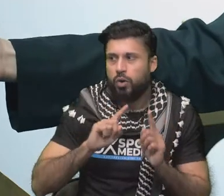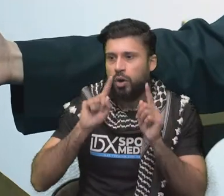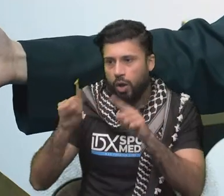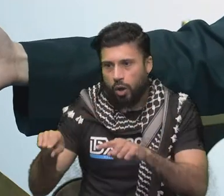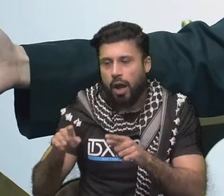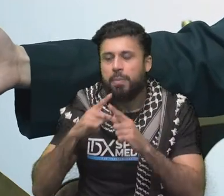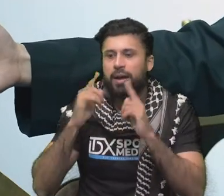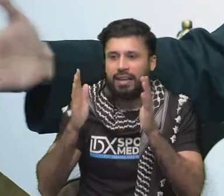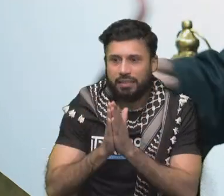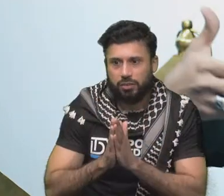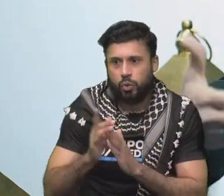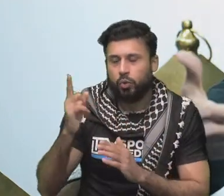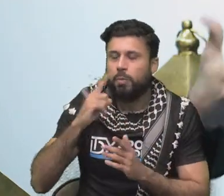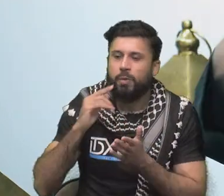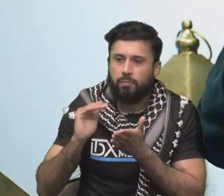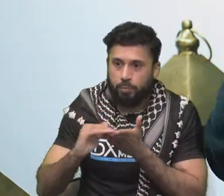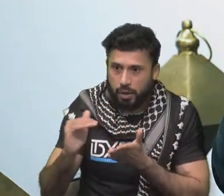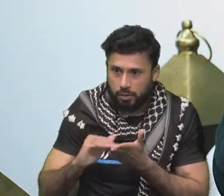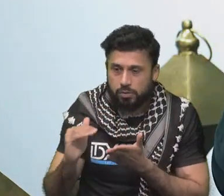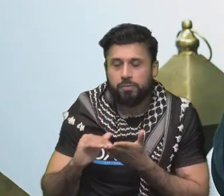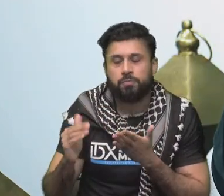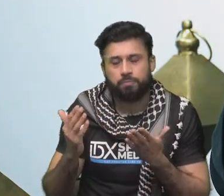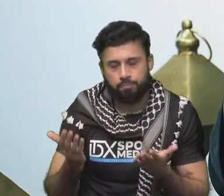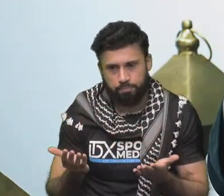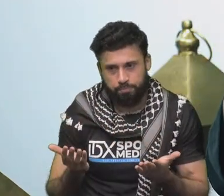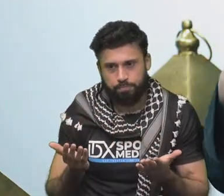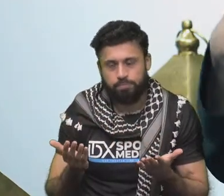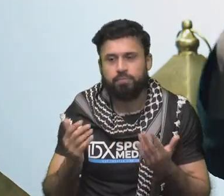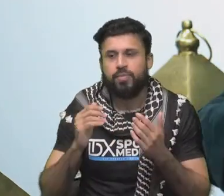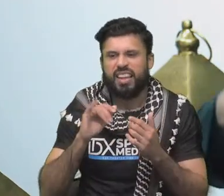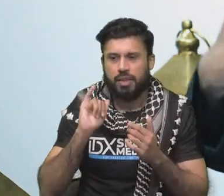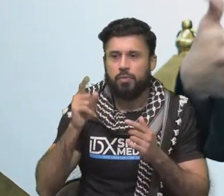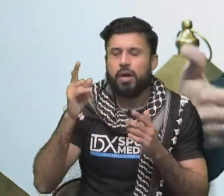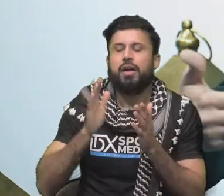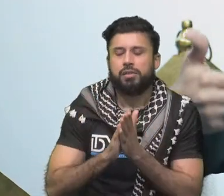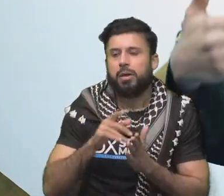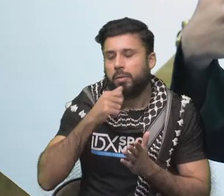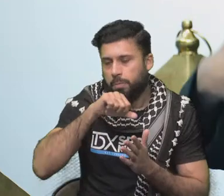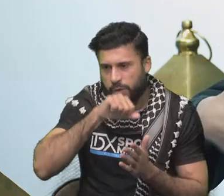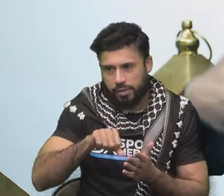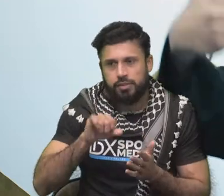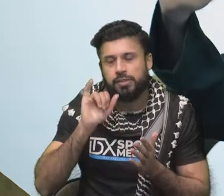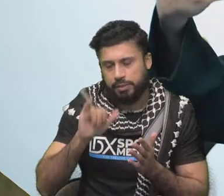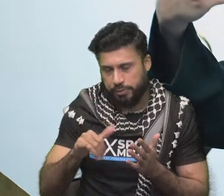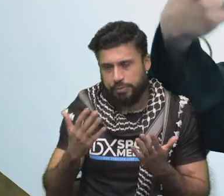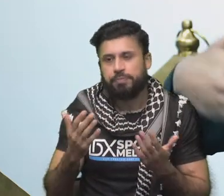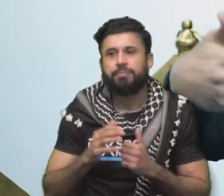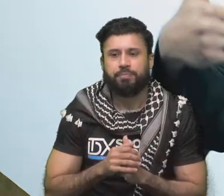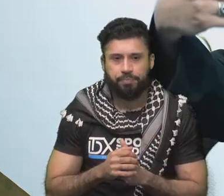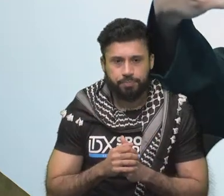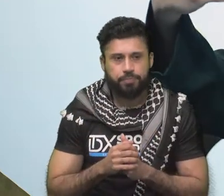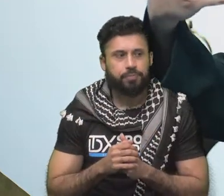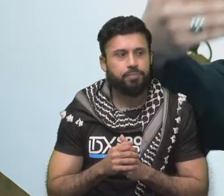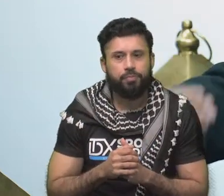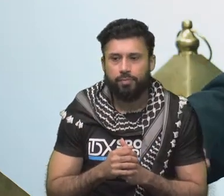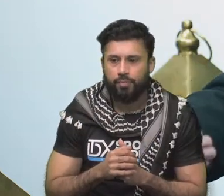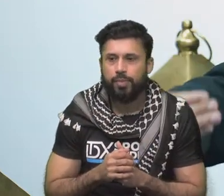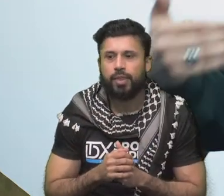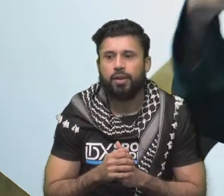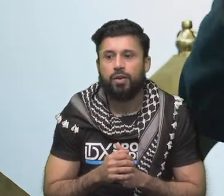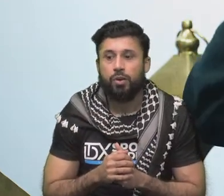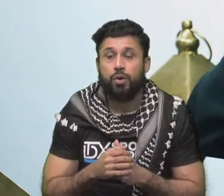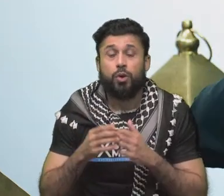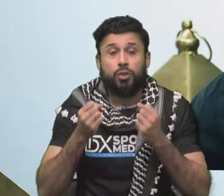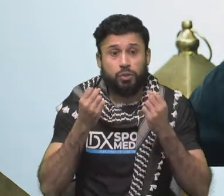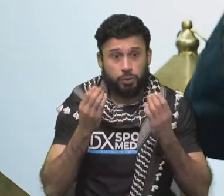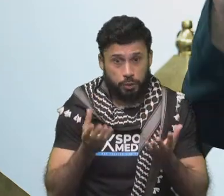something from the deen. I want them to know they still have a path back. The way to do that is to tell them, Allah loves you